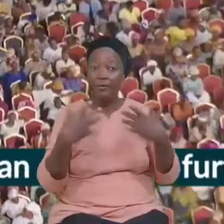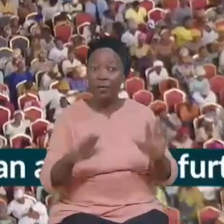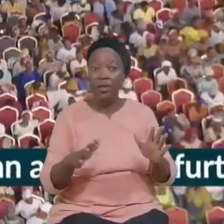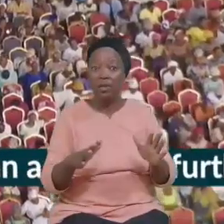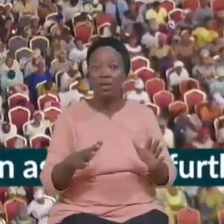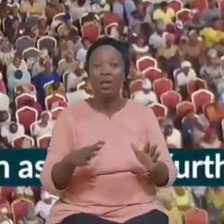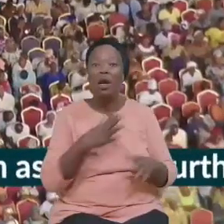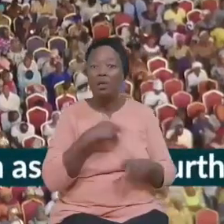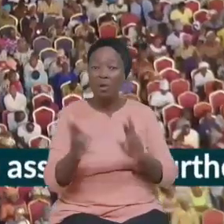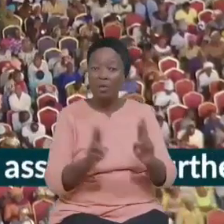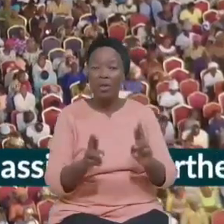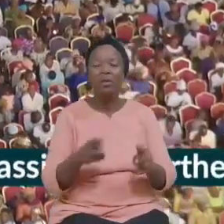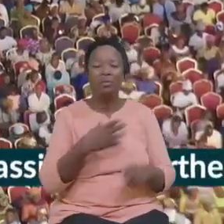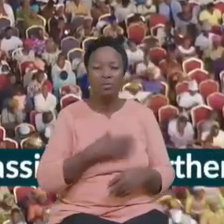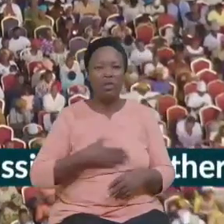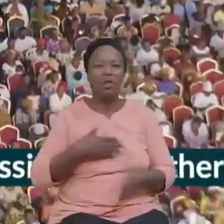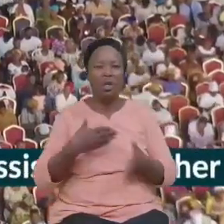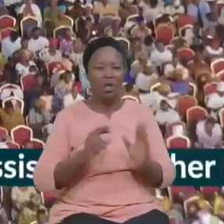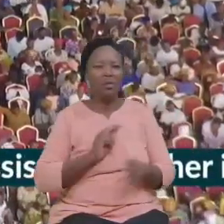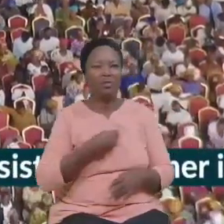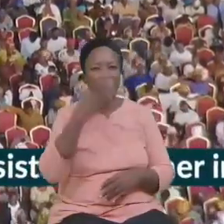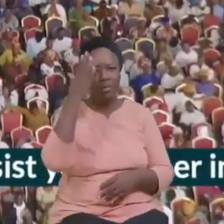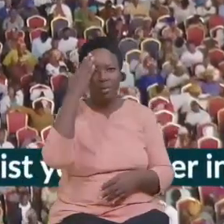let's know.